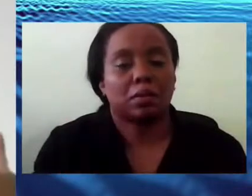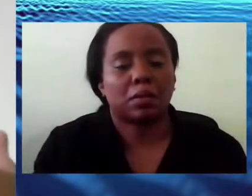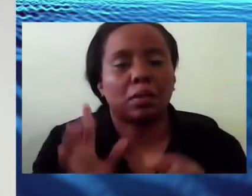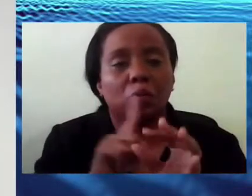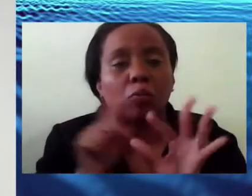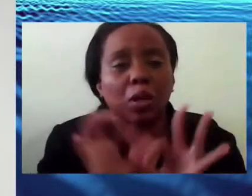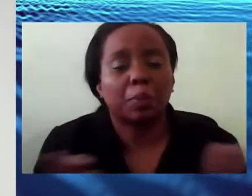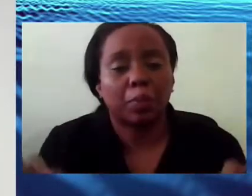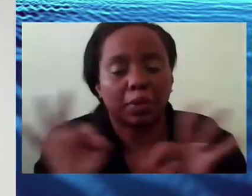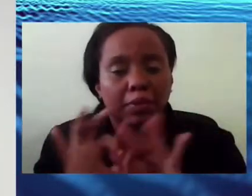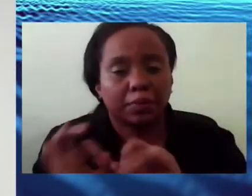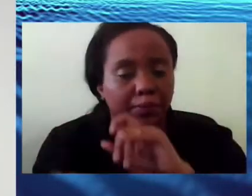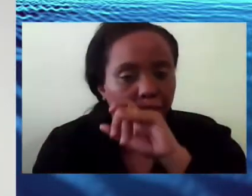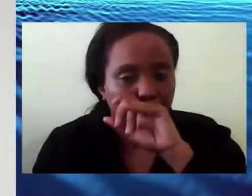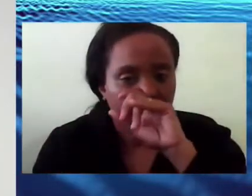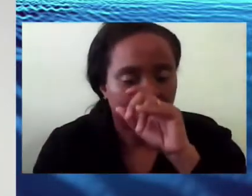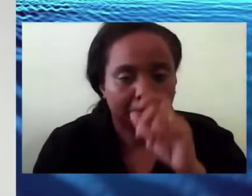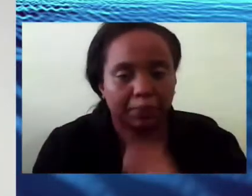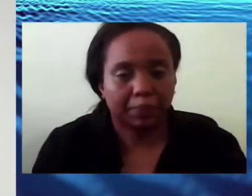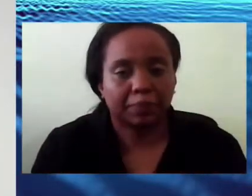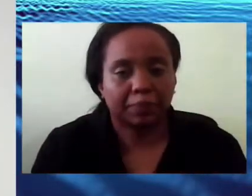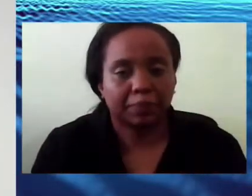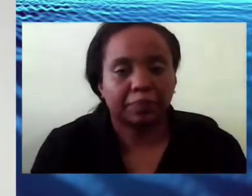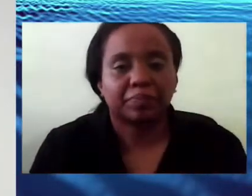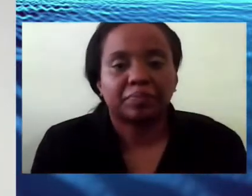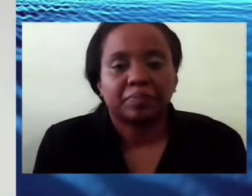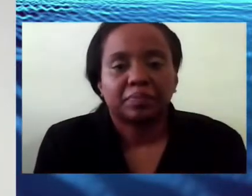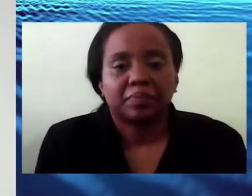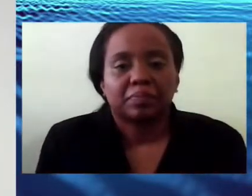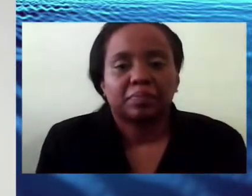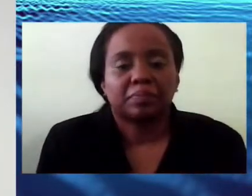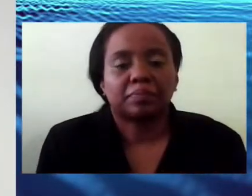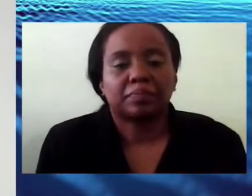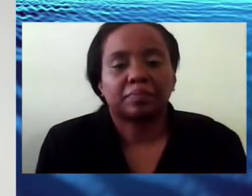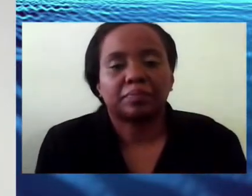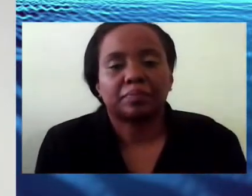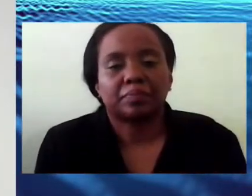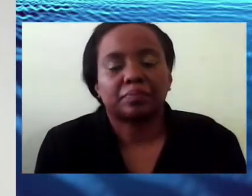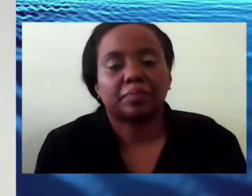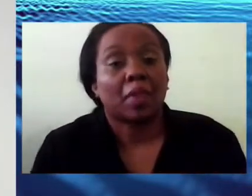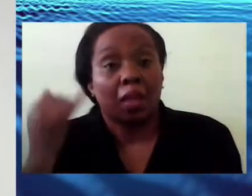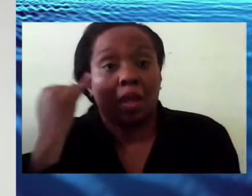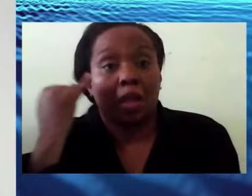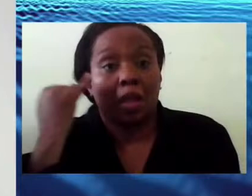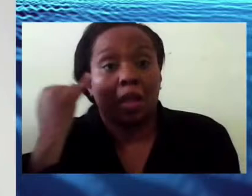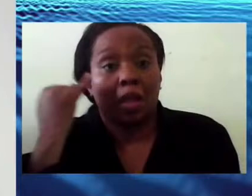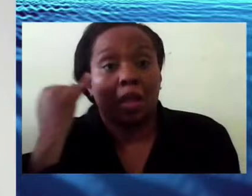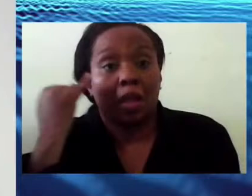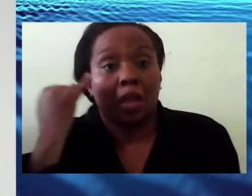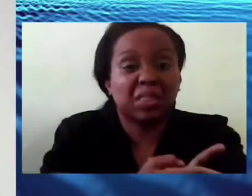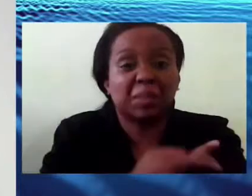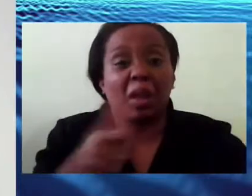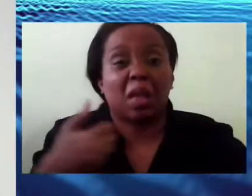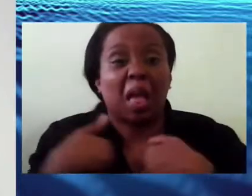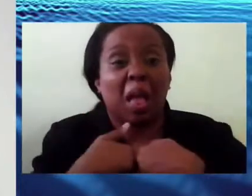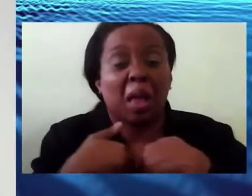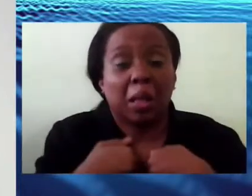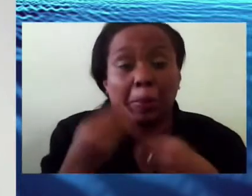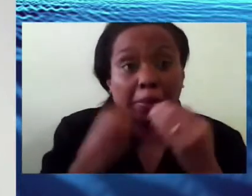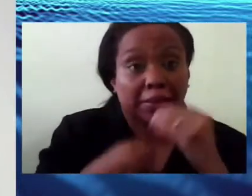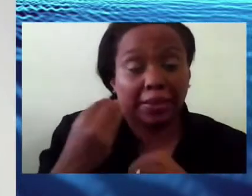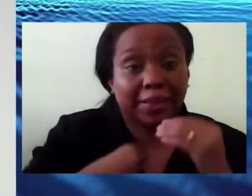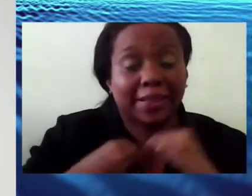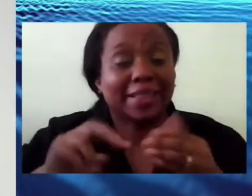There are even further long-term effects we're going to be getting from the sheep and cattle as well too, because the ash is so abrasive